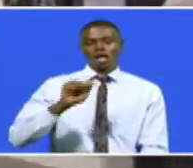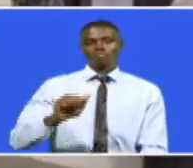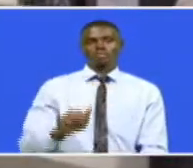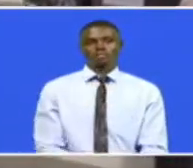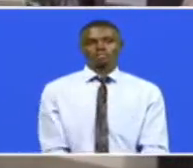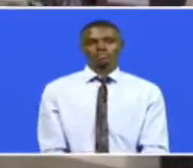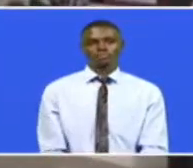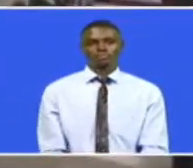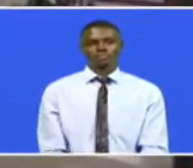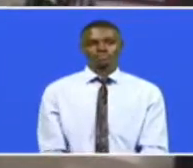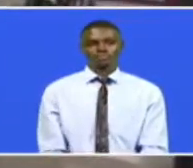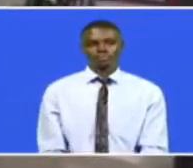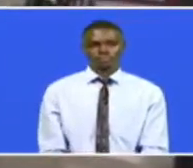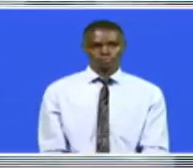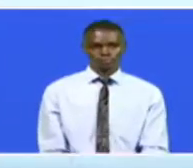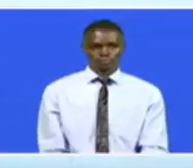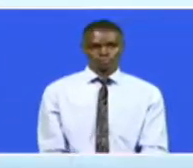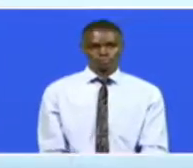News, Garissa.